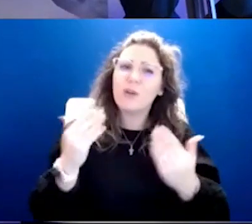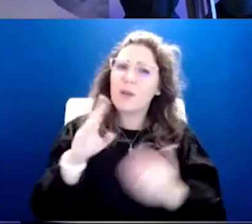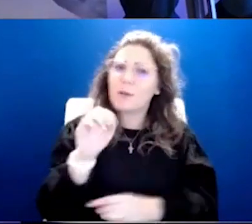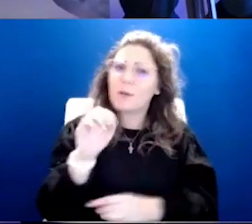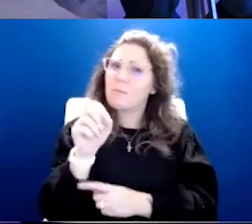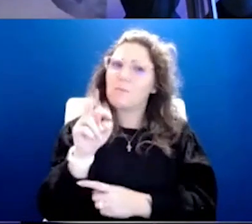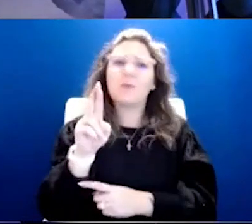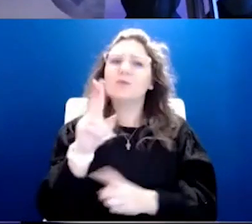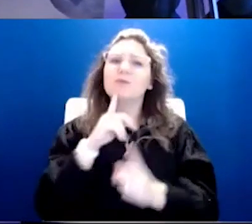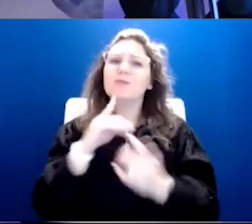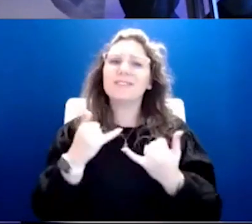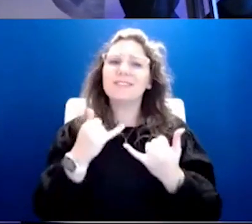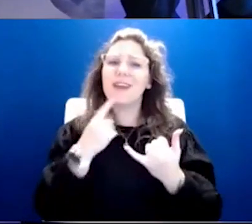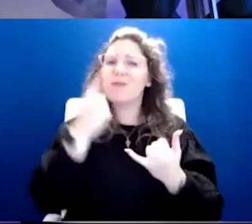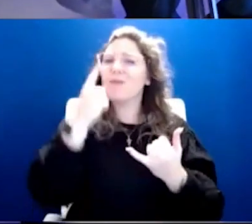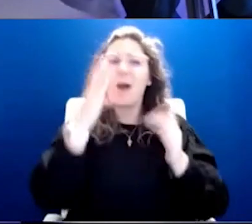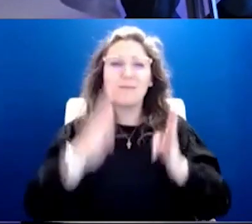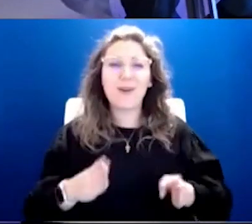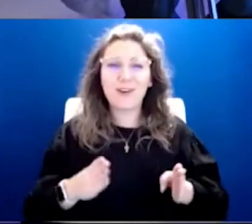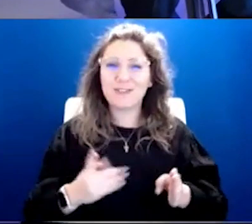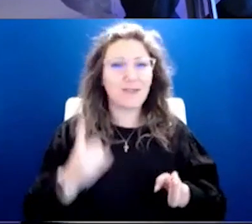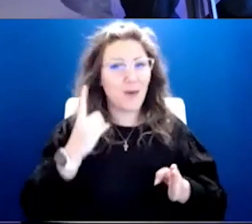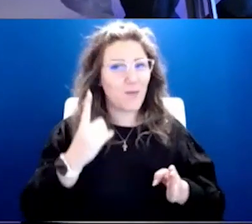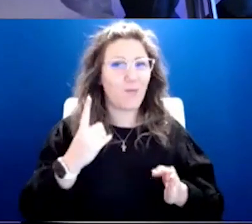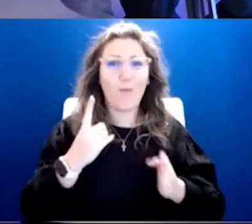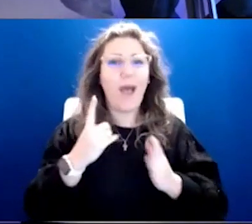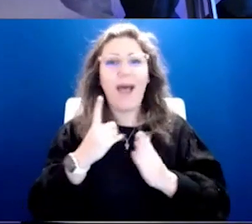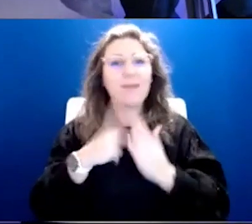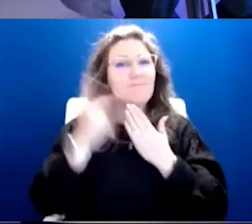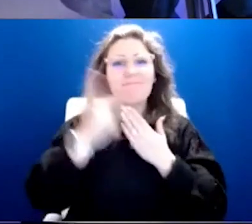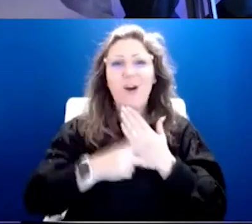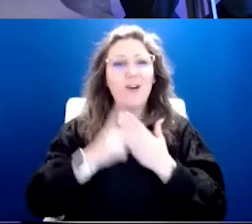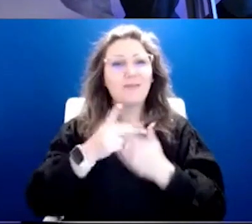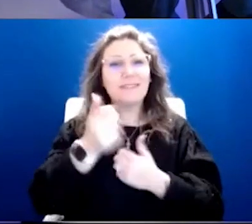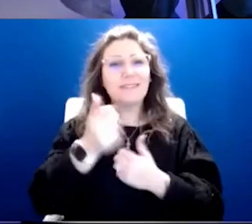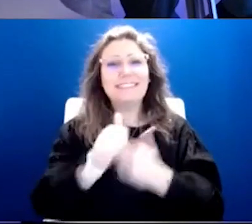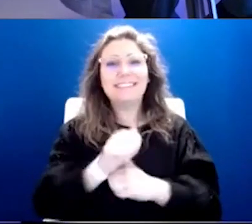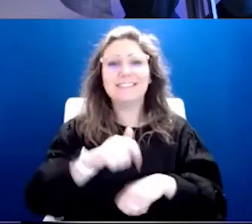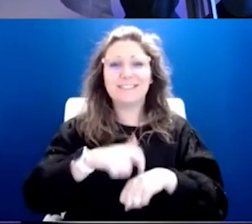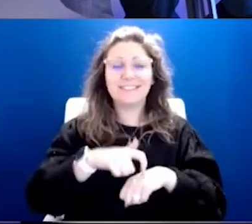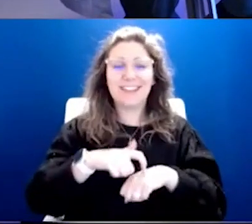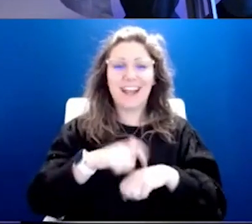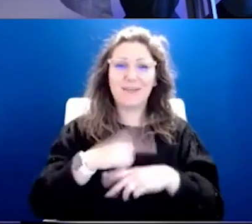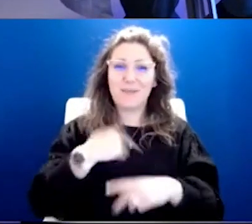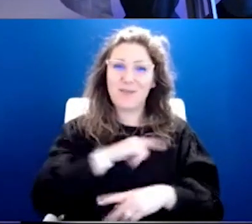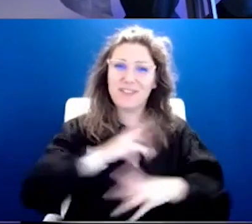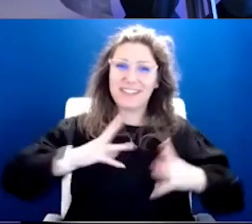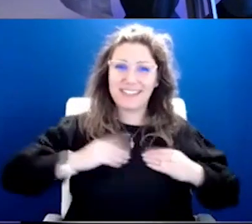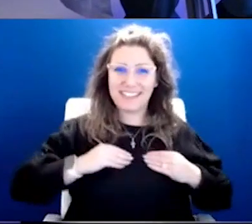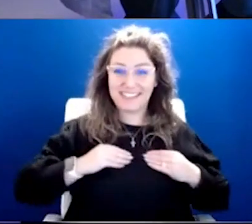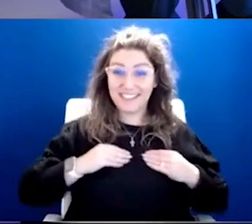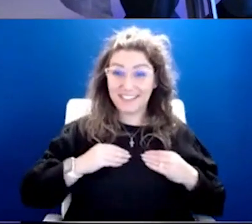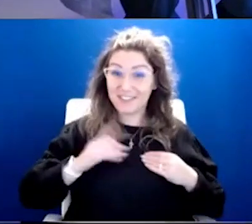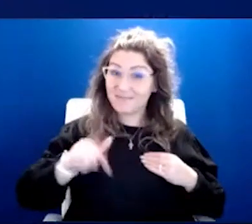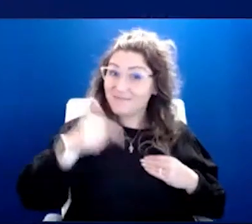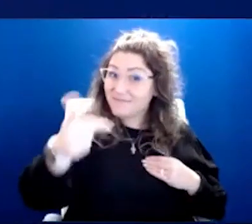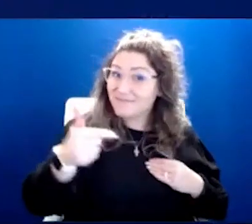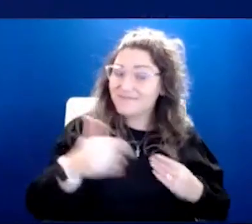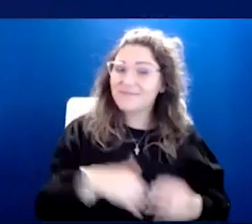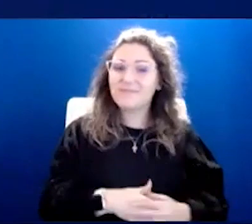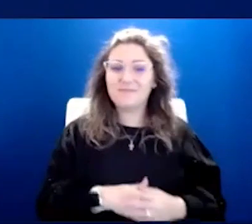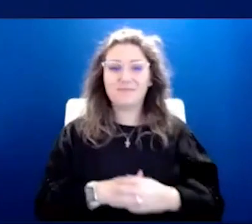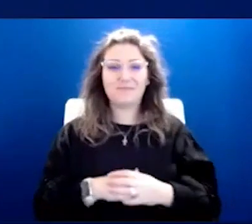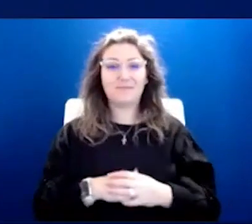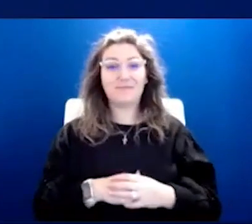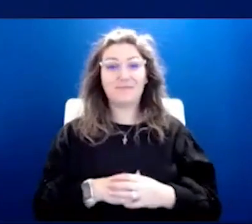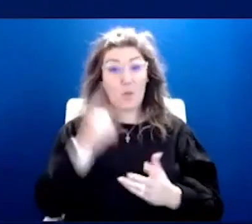for watching the show. We always say it's one show at a time, one person at a time, one day at a time. So we'll take it. That's a win. Dr. Greiner, your thoughts? Well, one of the things